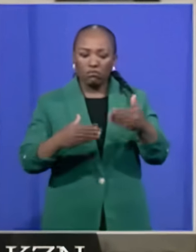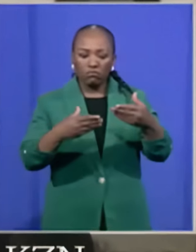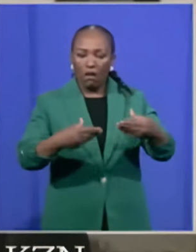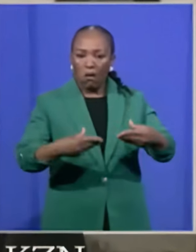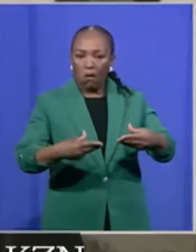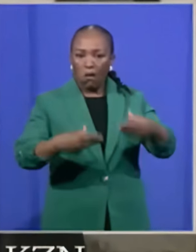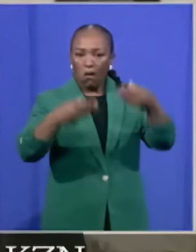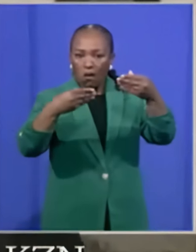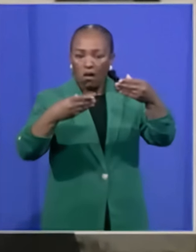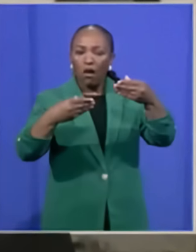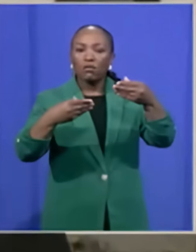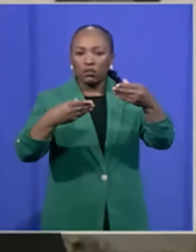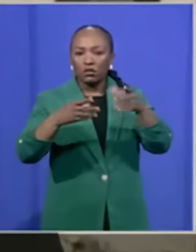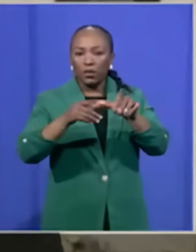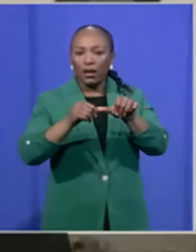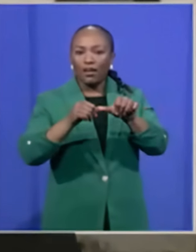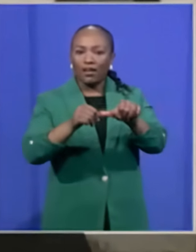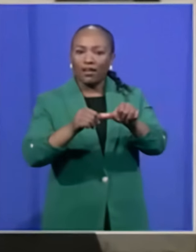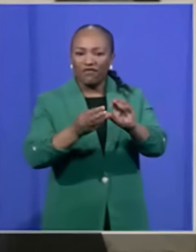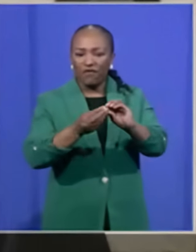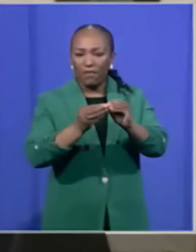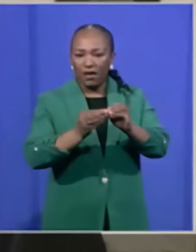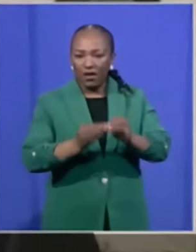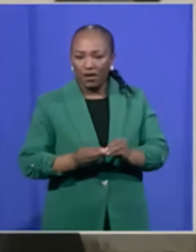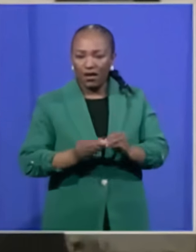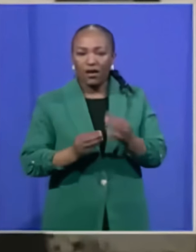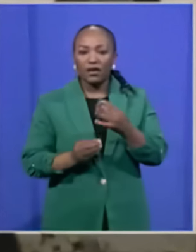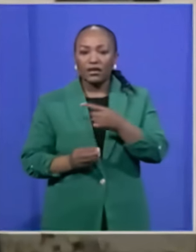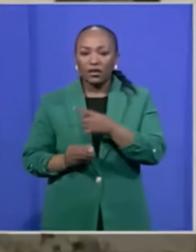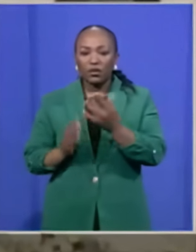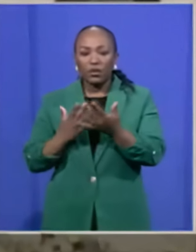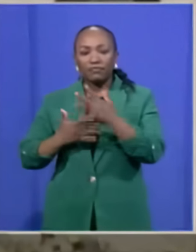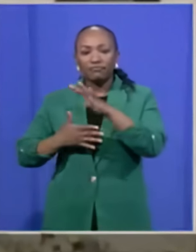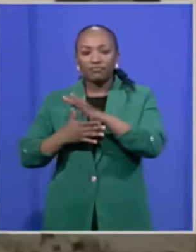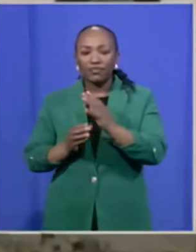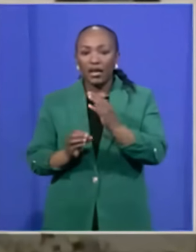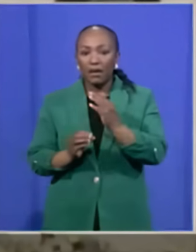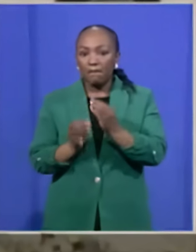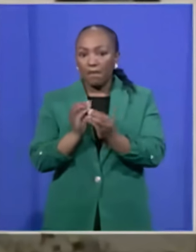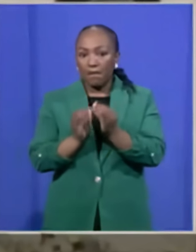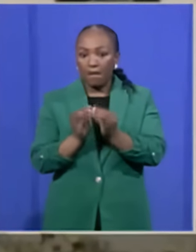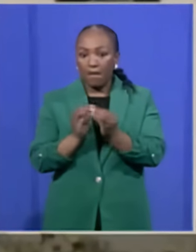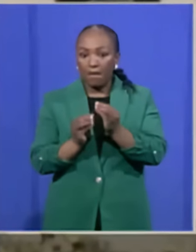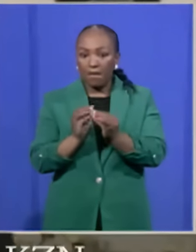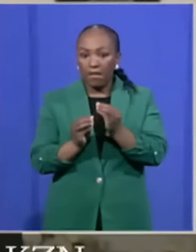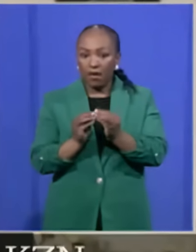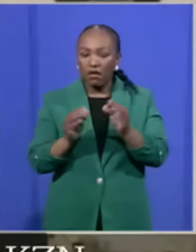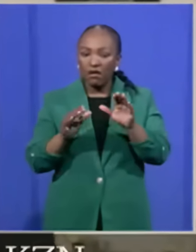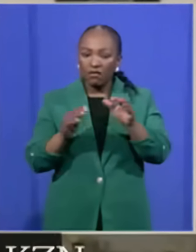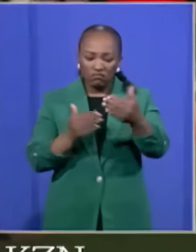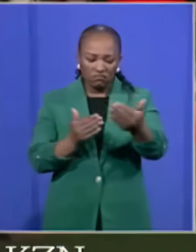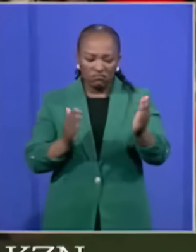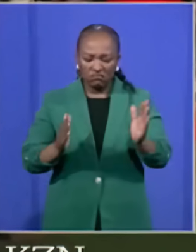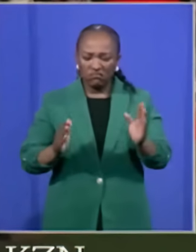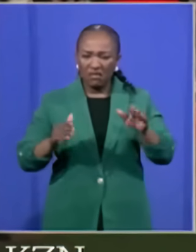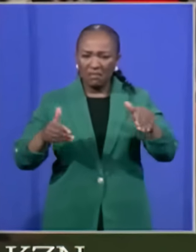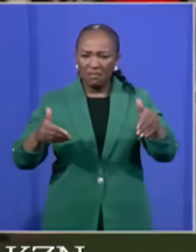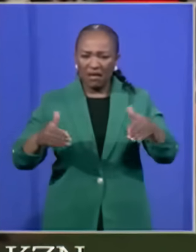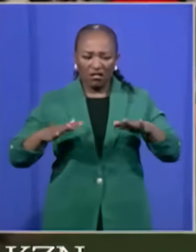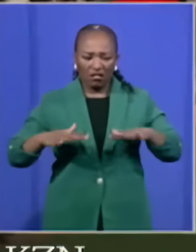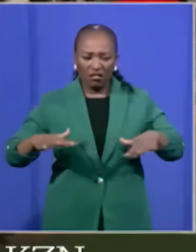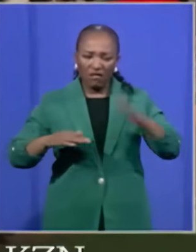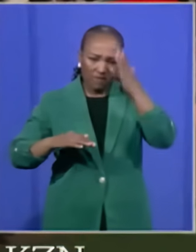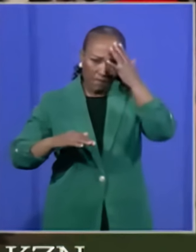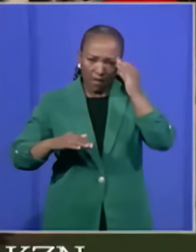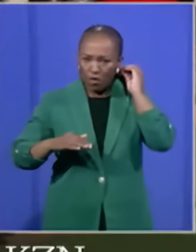to take us 3 years, but that 3 years may be shorter, depending on whether we are able to mobilize resources quick enough. Ba lelapa